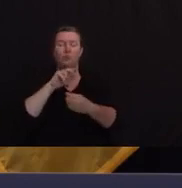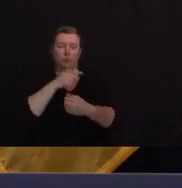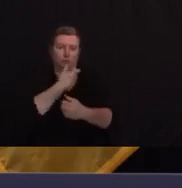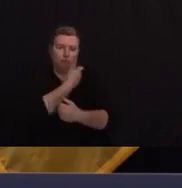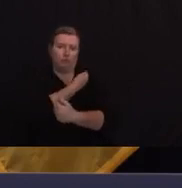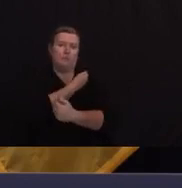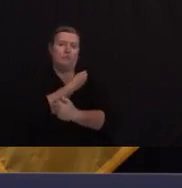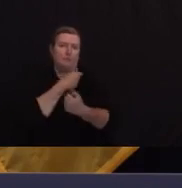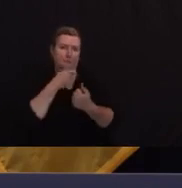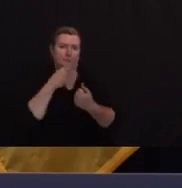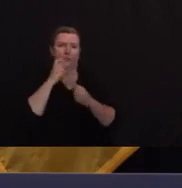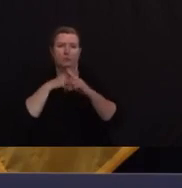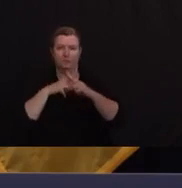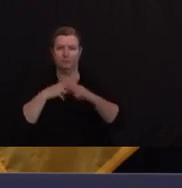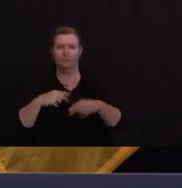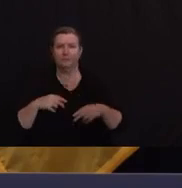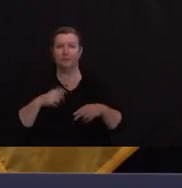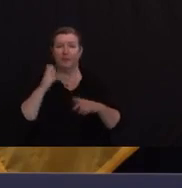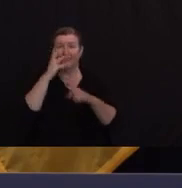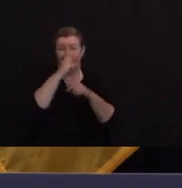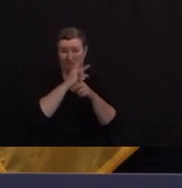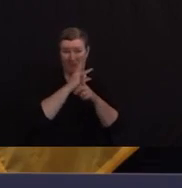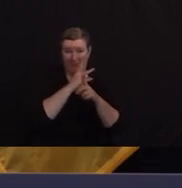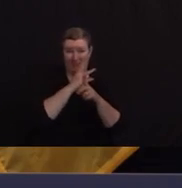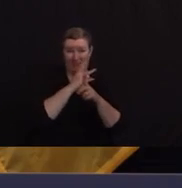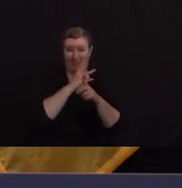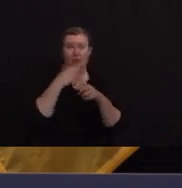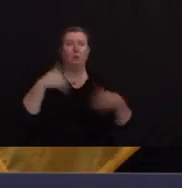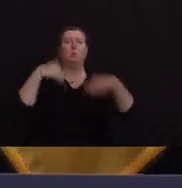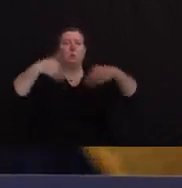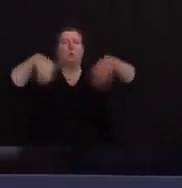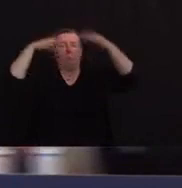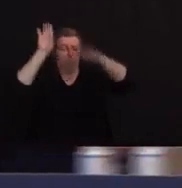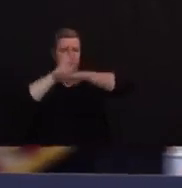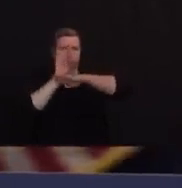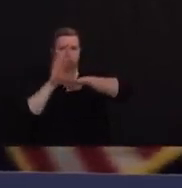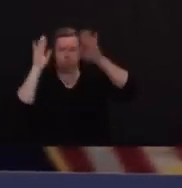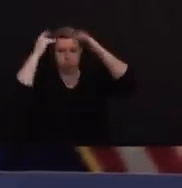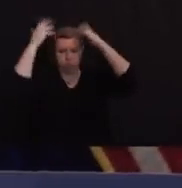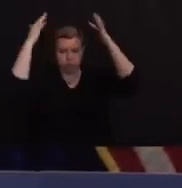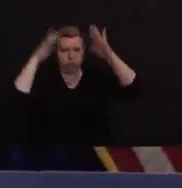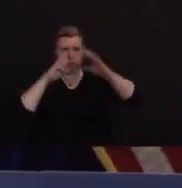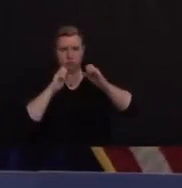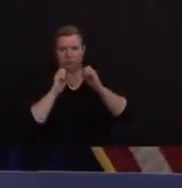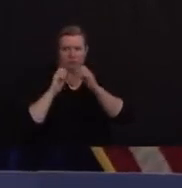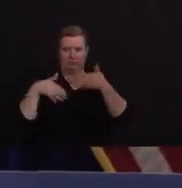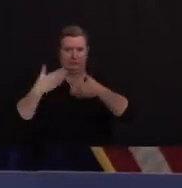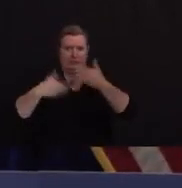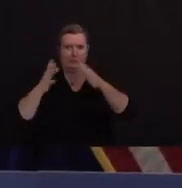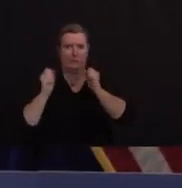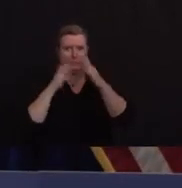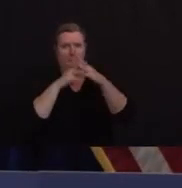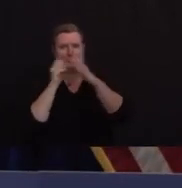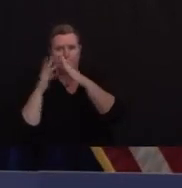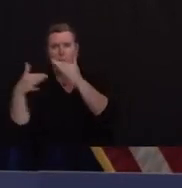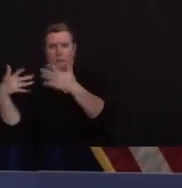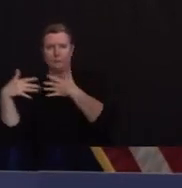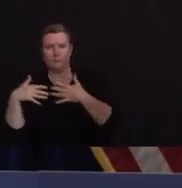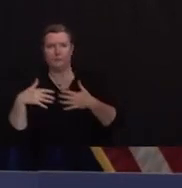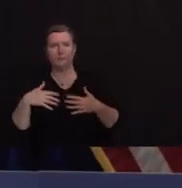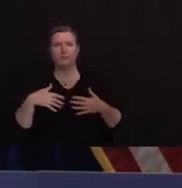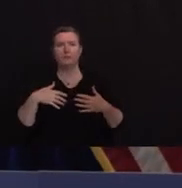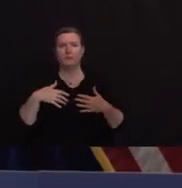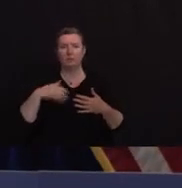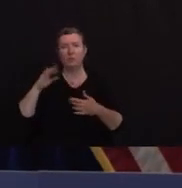weeks. Let there be no doubt about it. I don't know how you react to that, but please jump in. Exactly right. It all depends on whether it moves from 8 months to 6